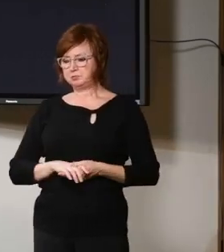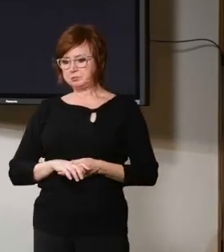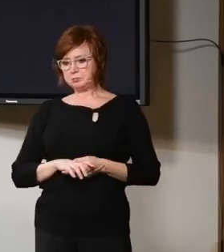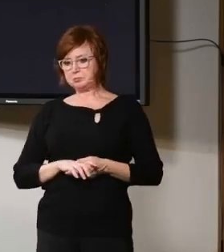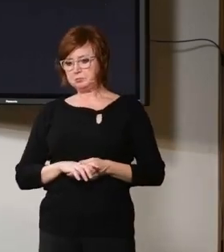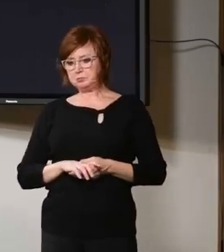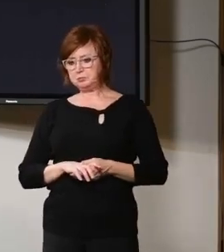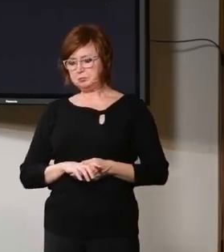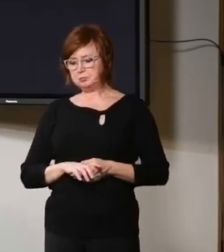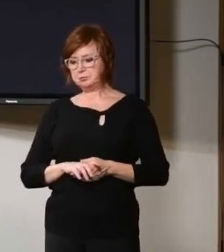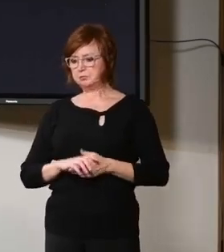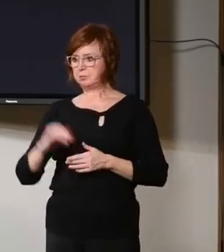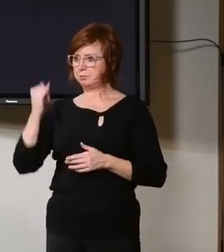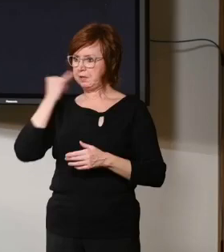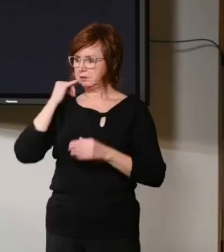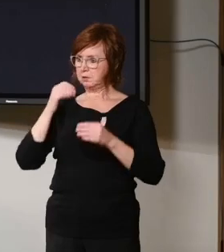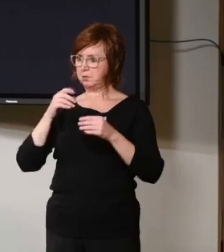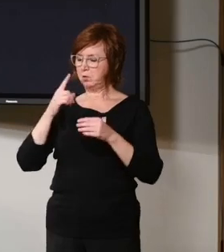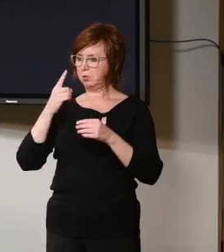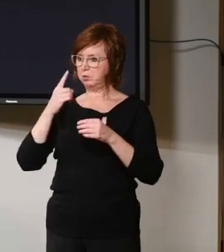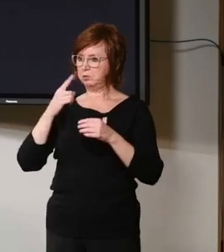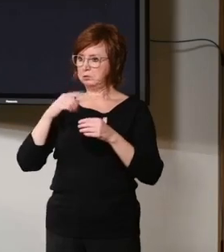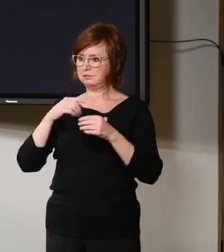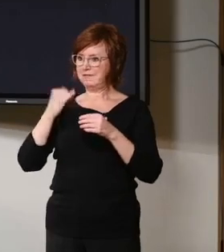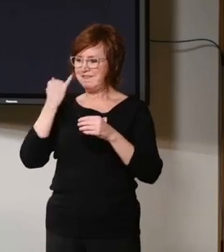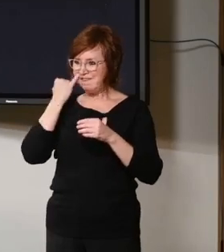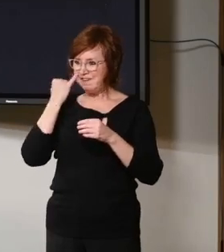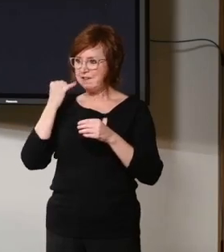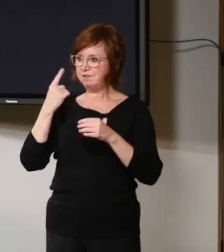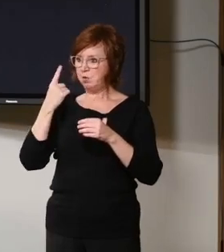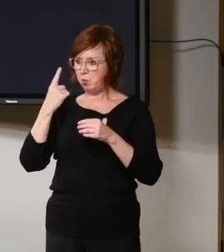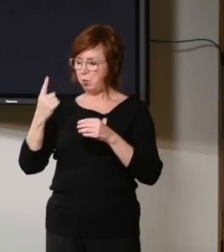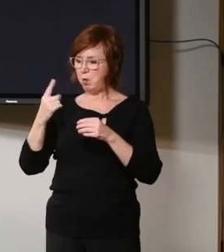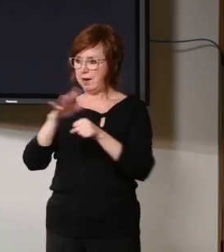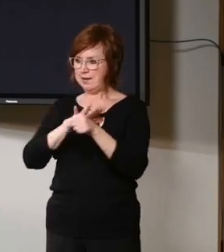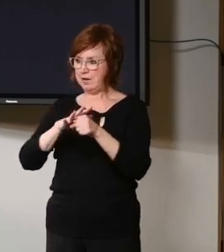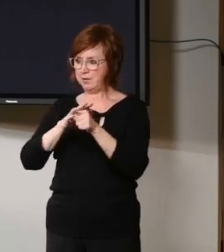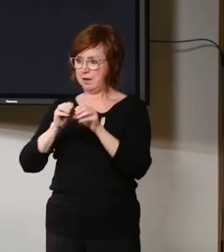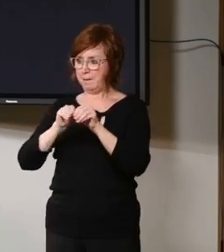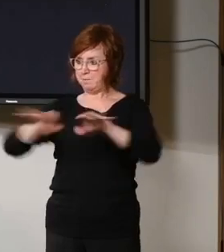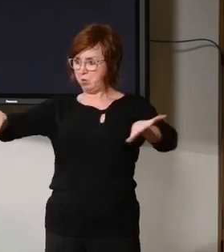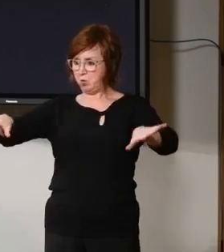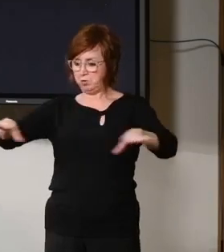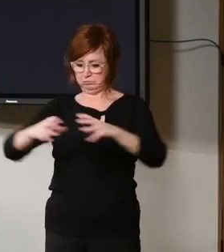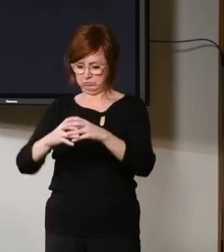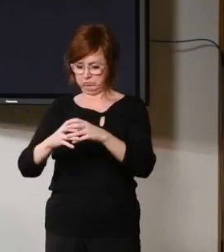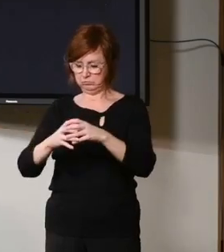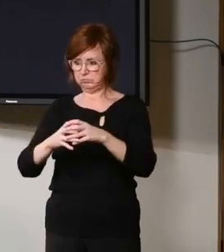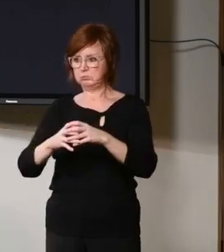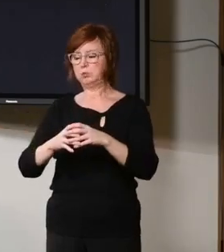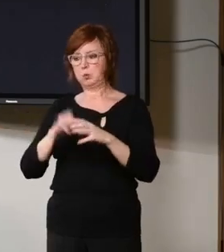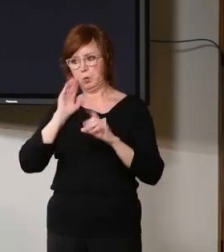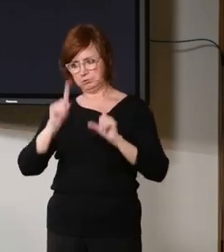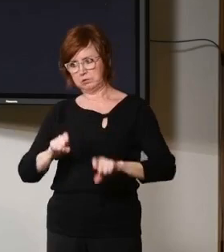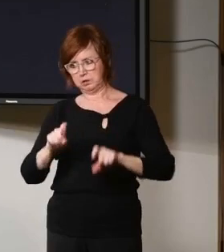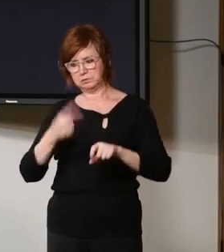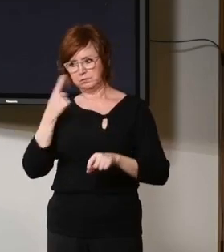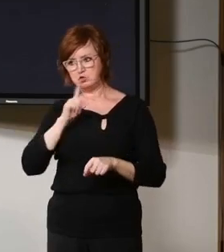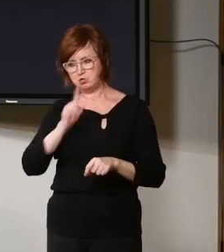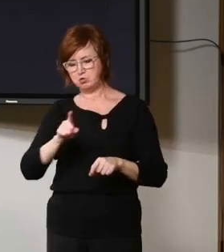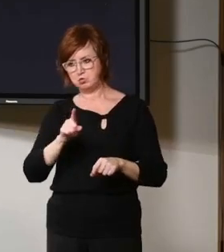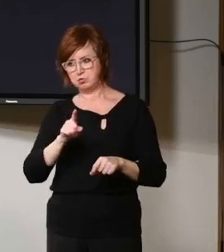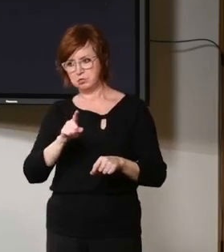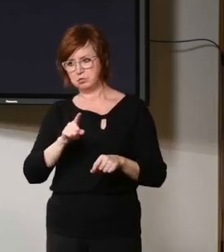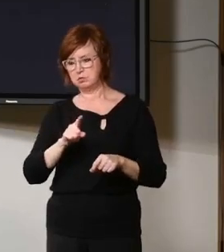it's in an inpatient facility, will get tested as a priority. And similarly, if it is a cluster,